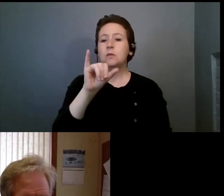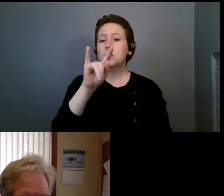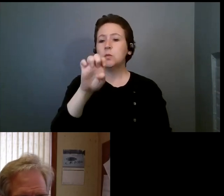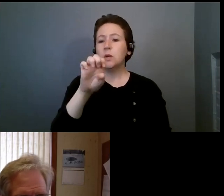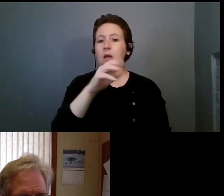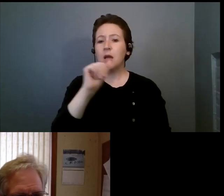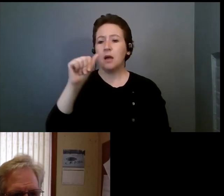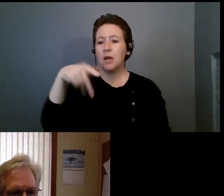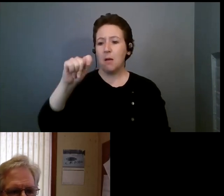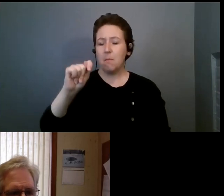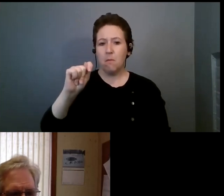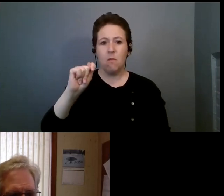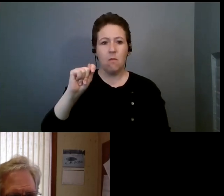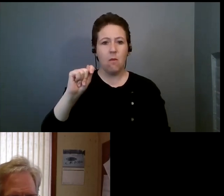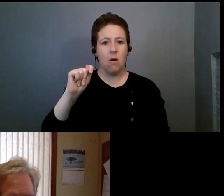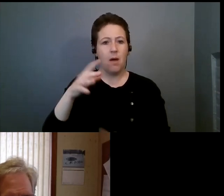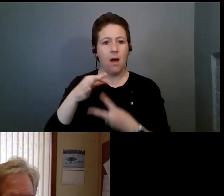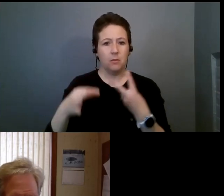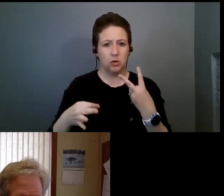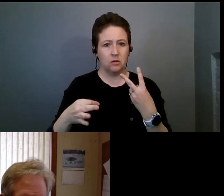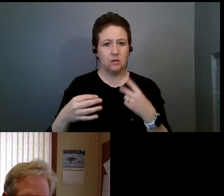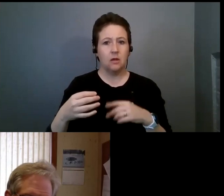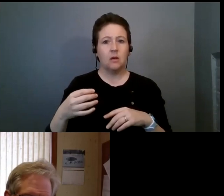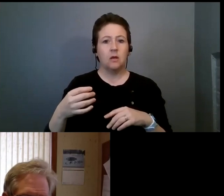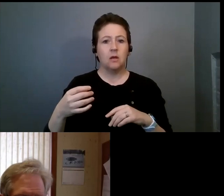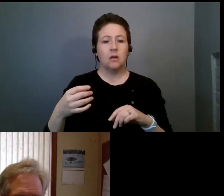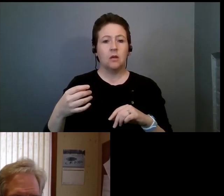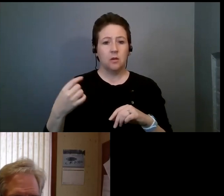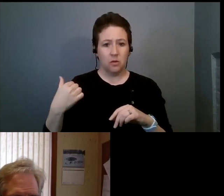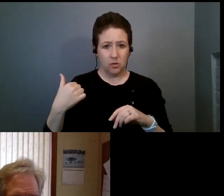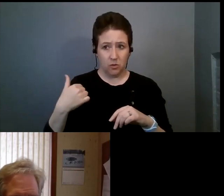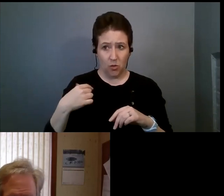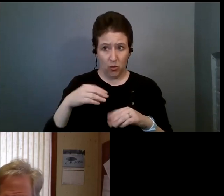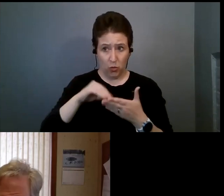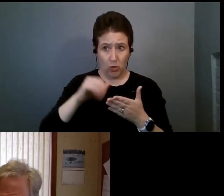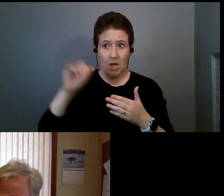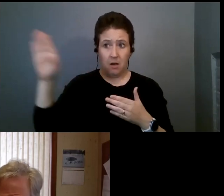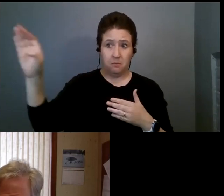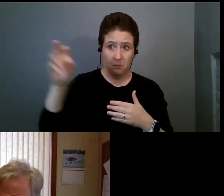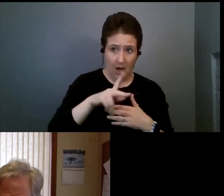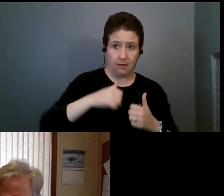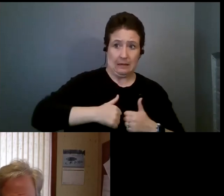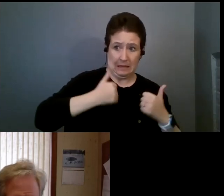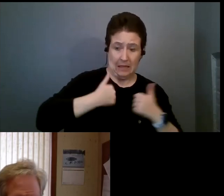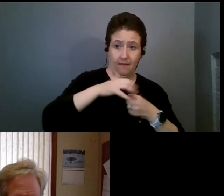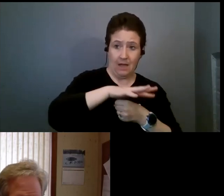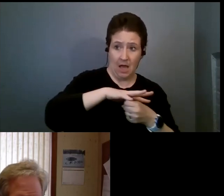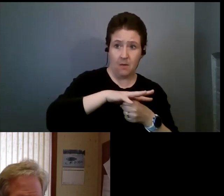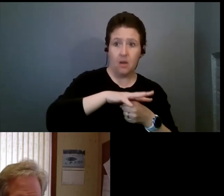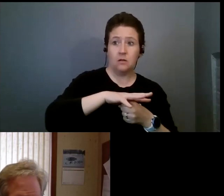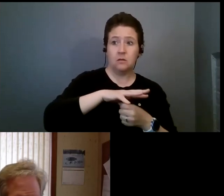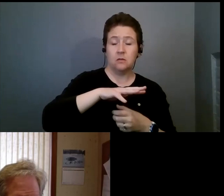living. So the fact that we were able to bring students back to live on campus was accommodated by the